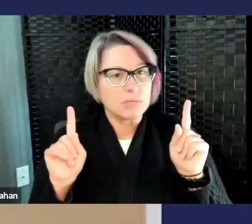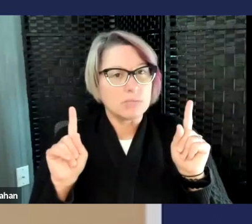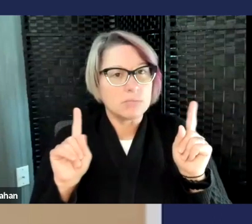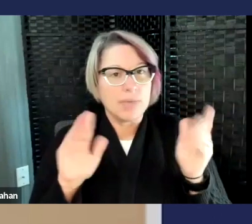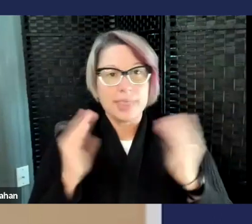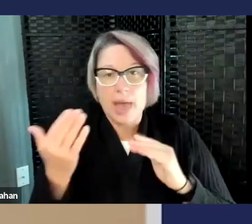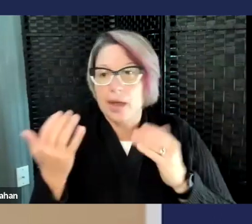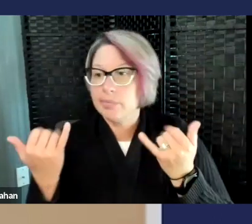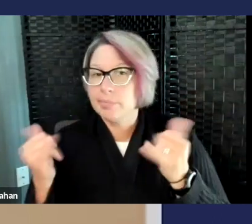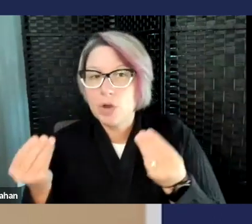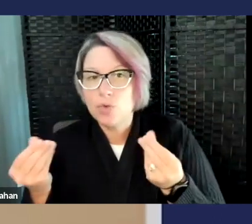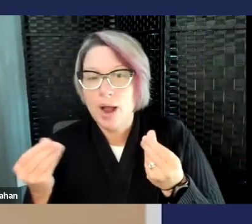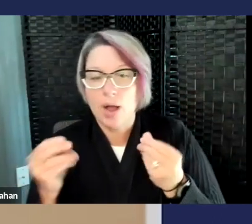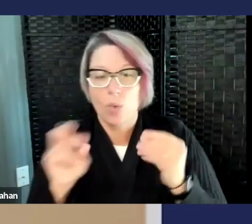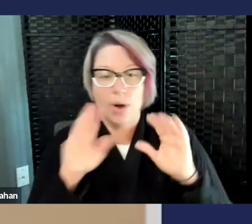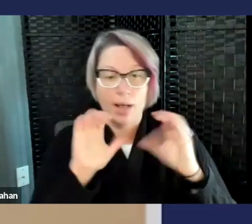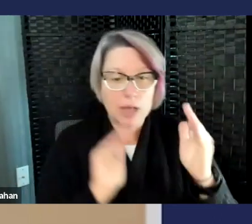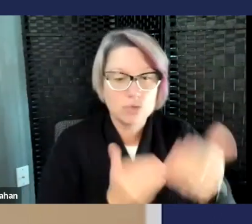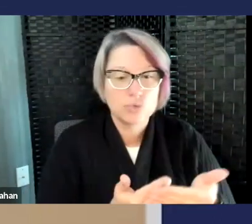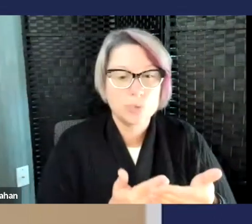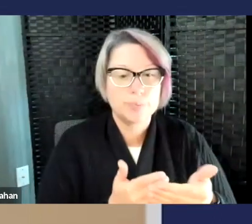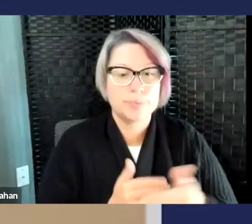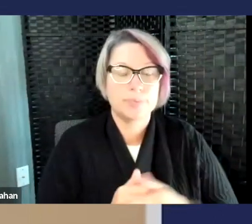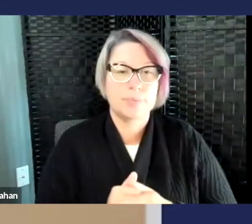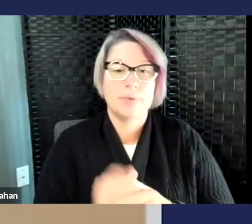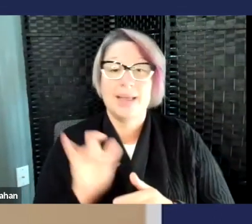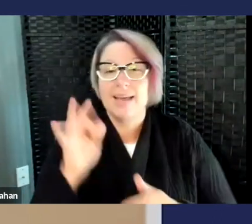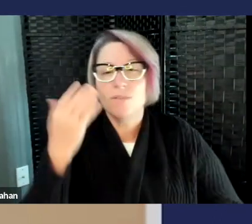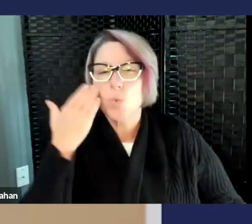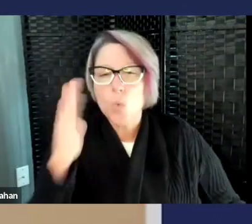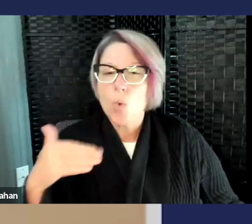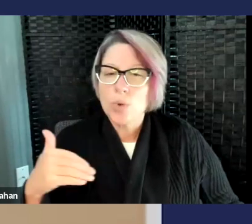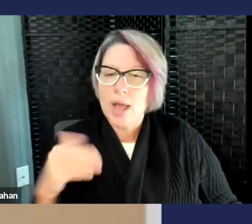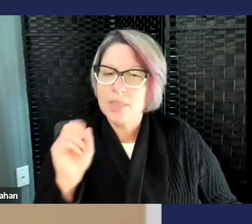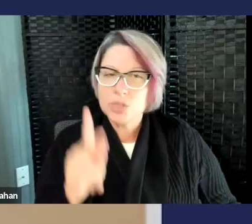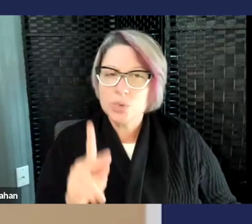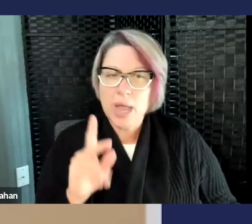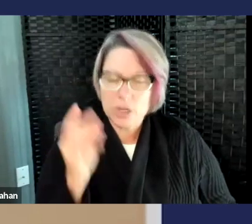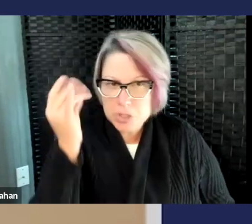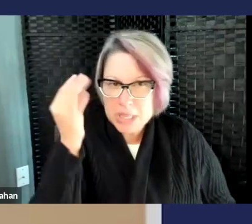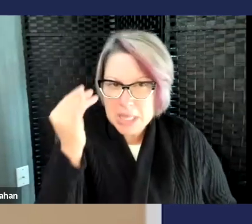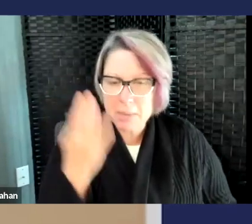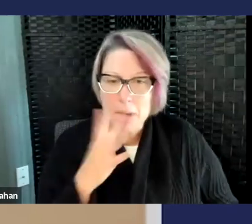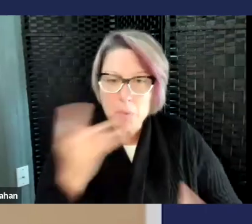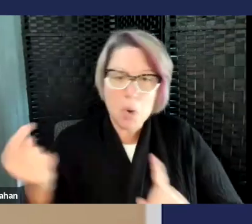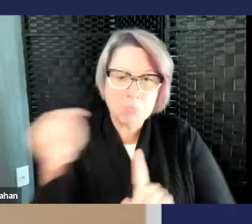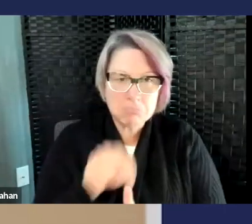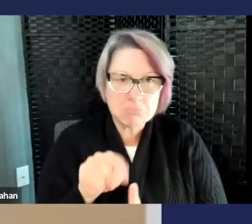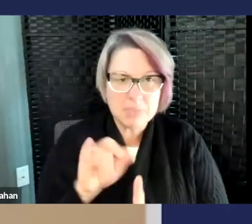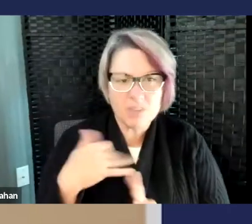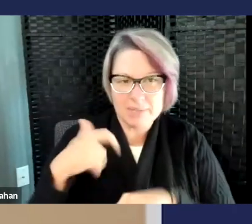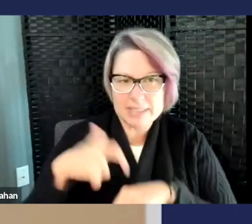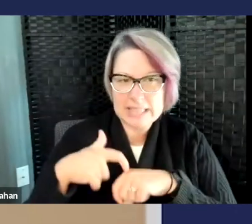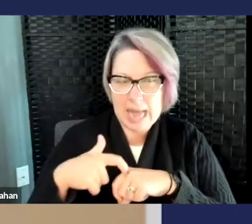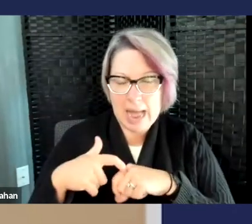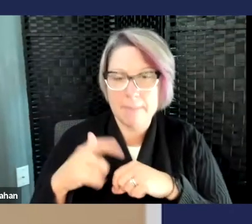playground or in the classroom. And if we don't know yet, that's okay. Just think about it. And maybe we'll come back to it if we have time at the end, because I think it's the